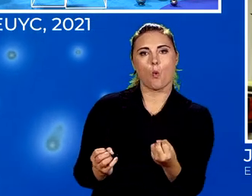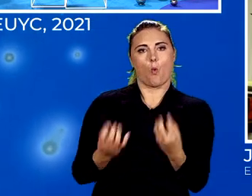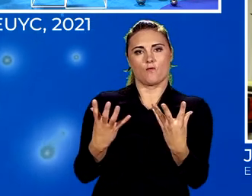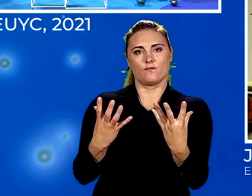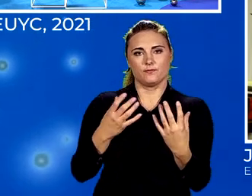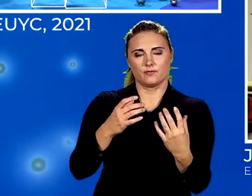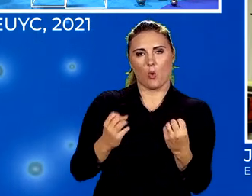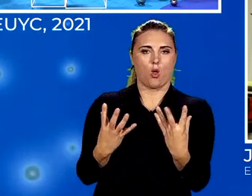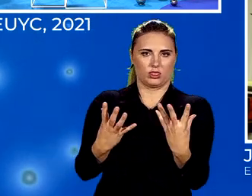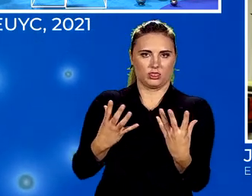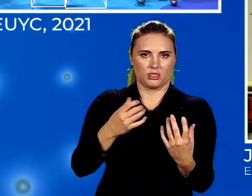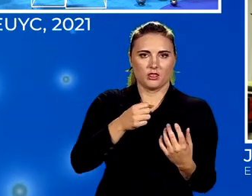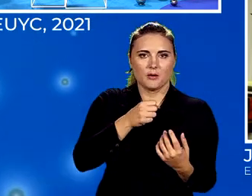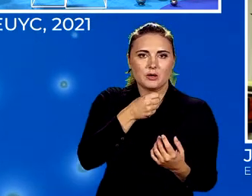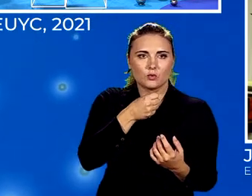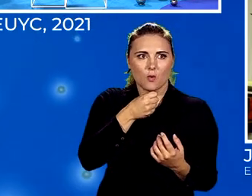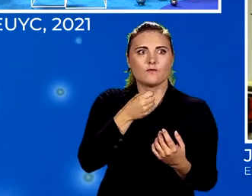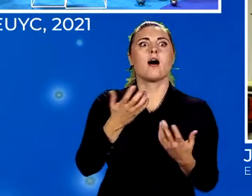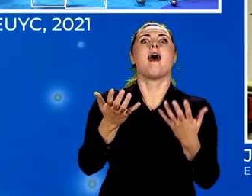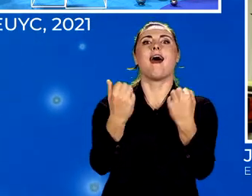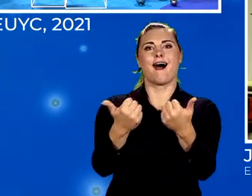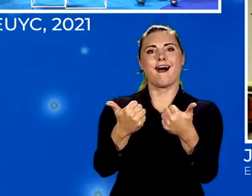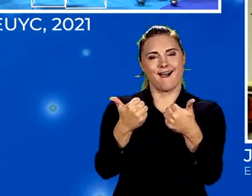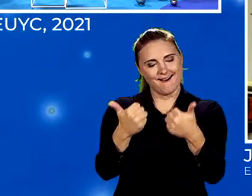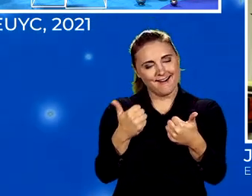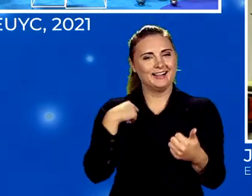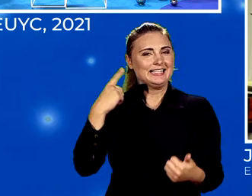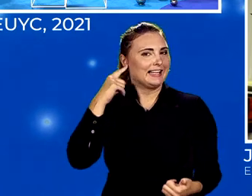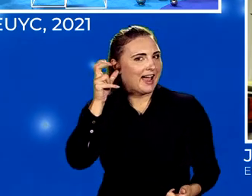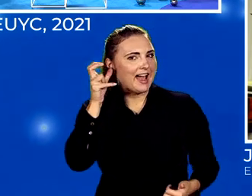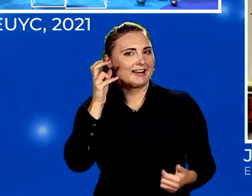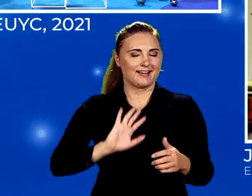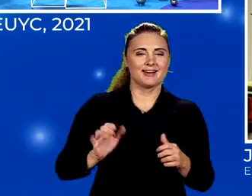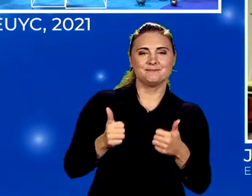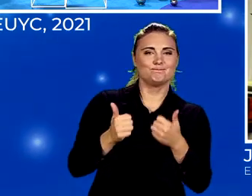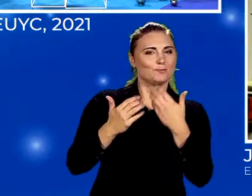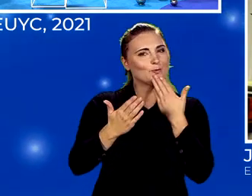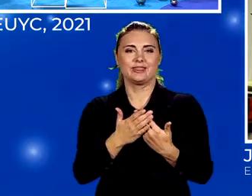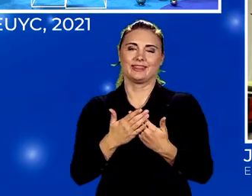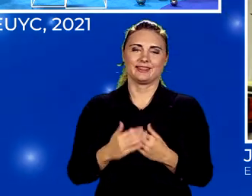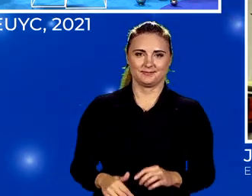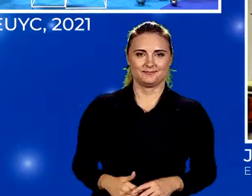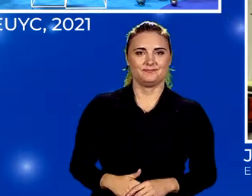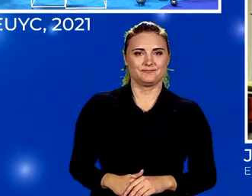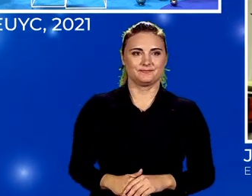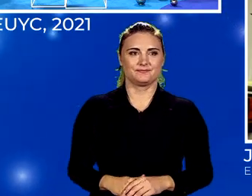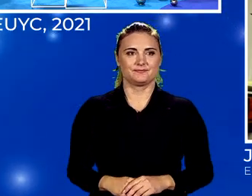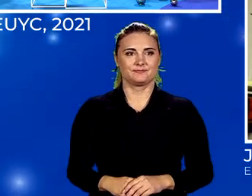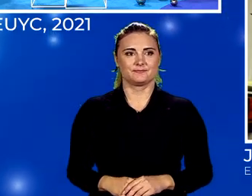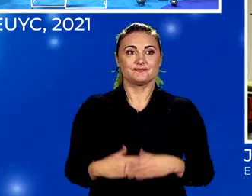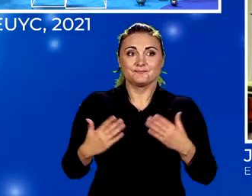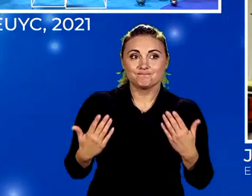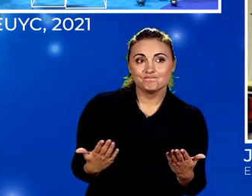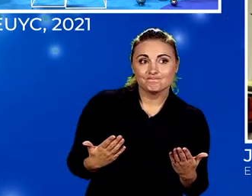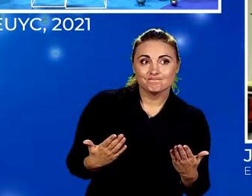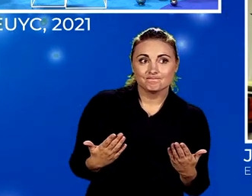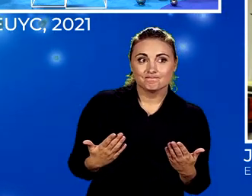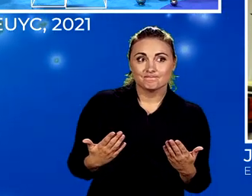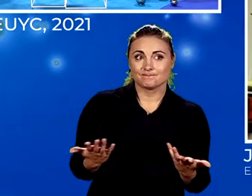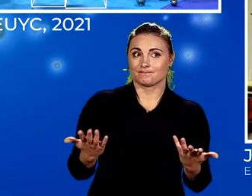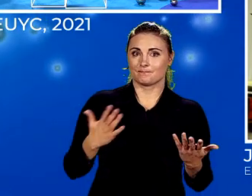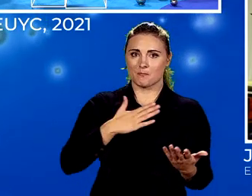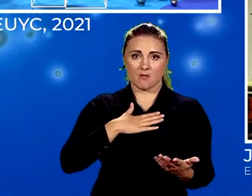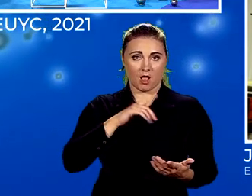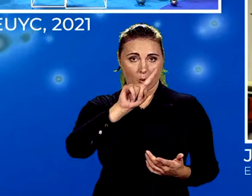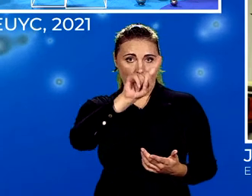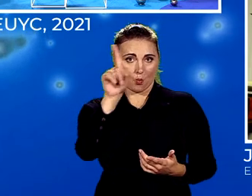Yes. Hi. Perfect. Thank you very much. So my question is